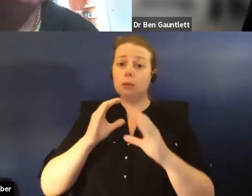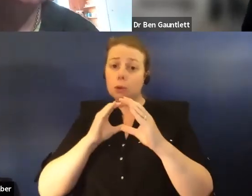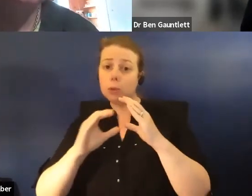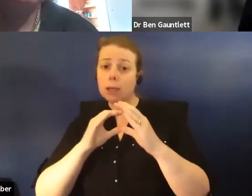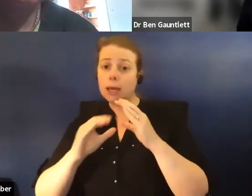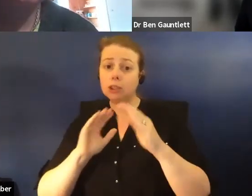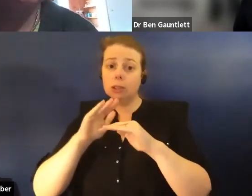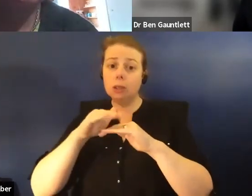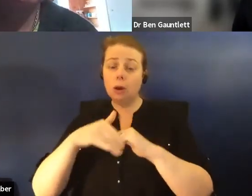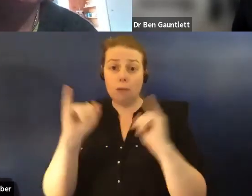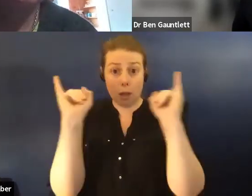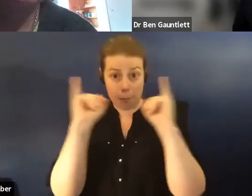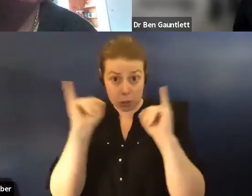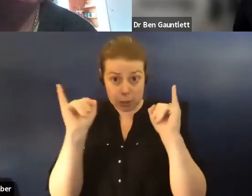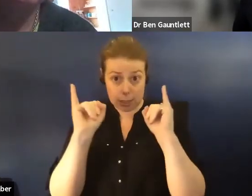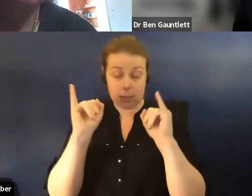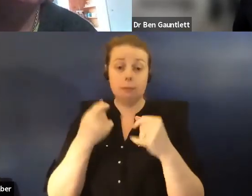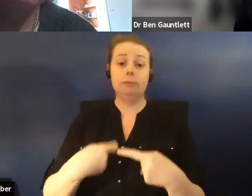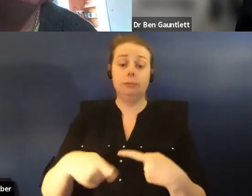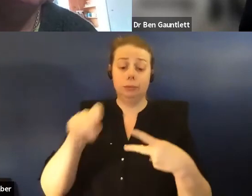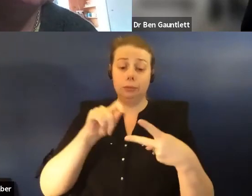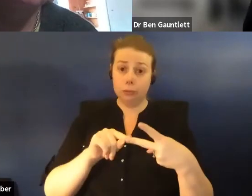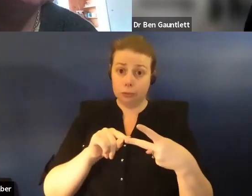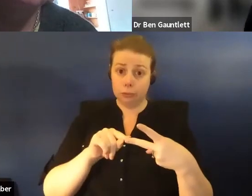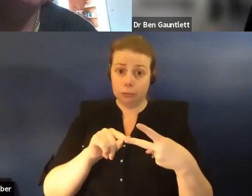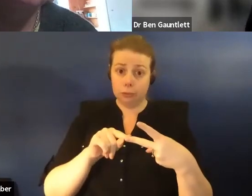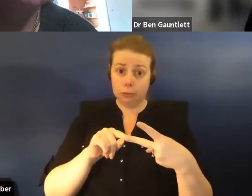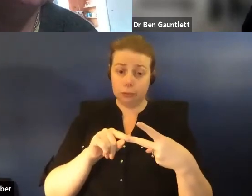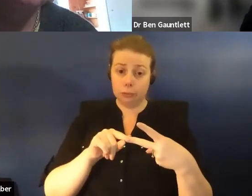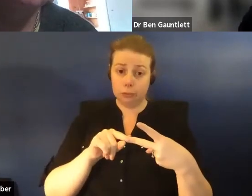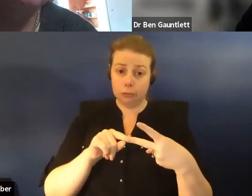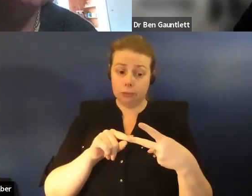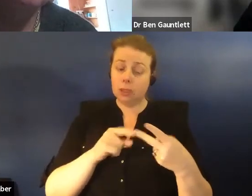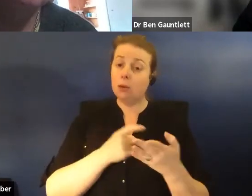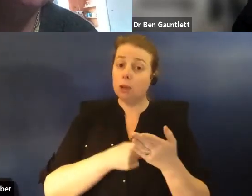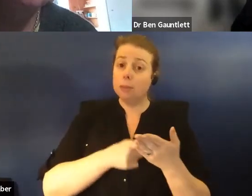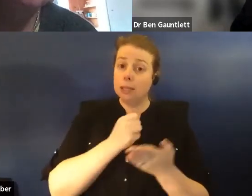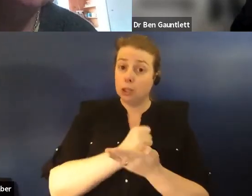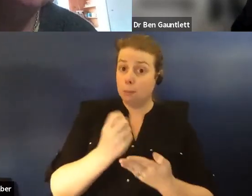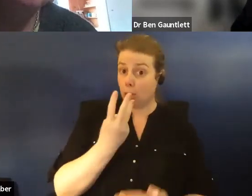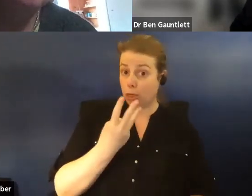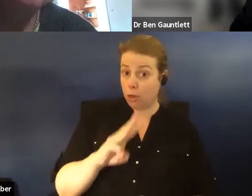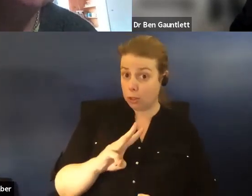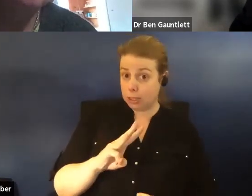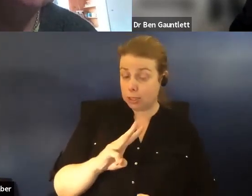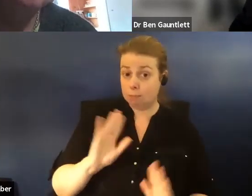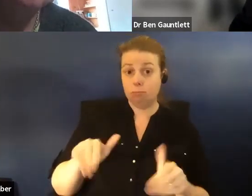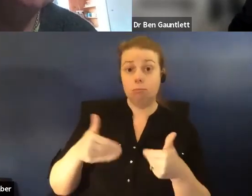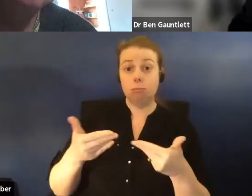to emergencies. And what recommendation 30 of the report dealt with was the provision